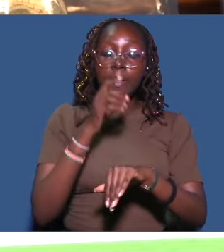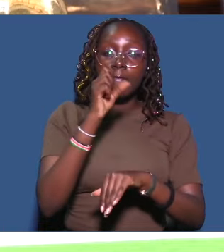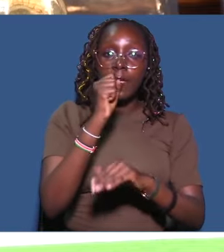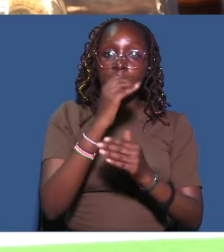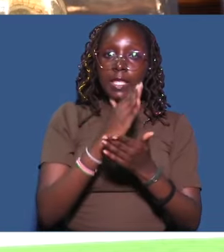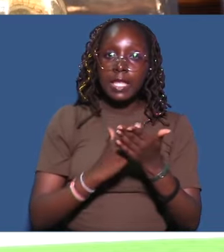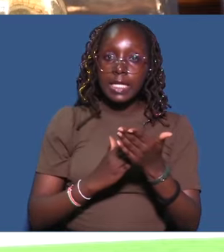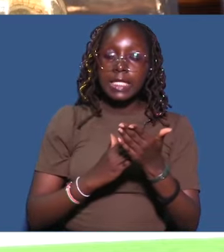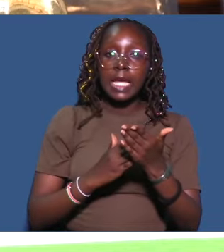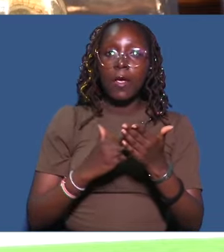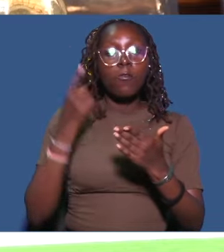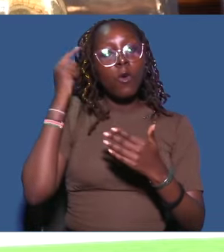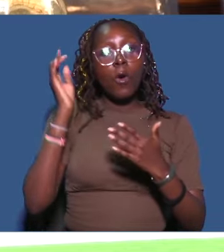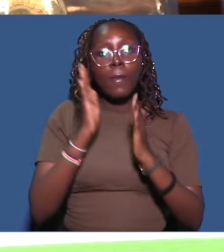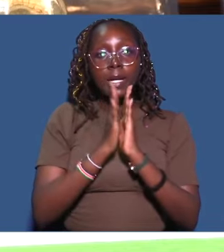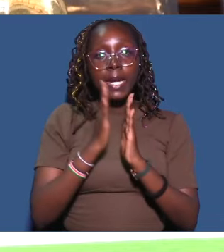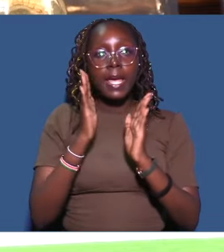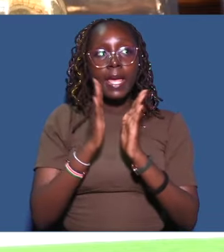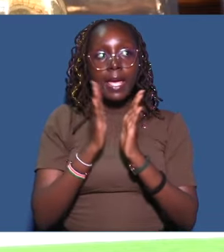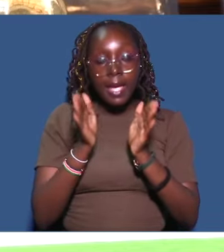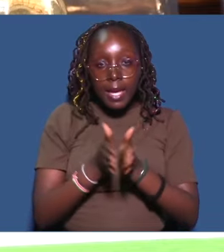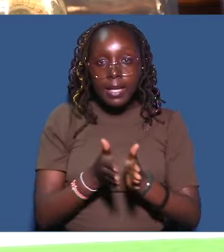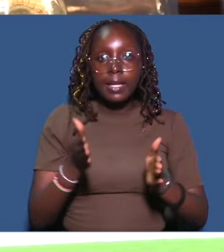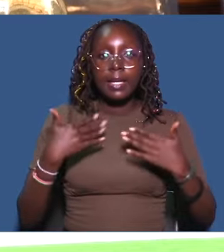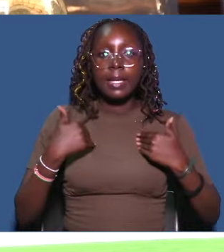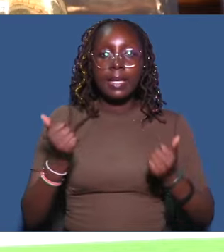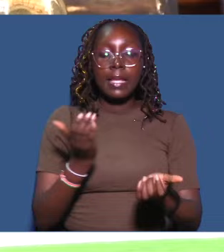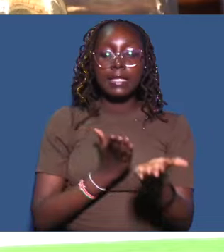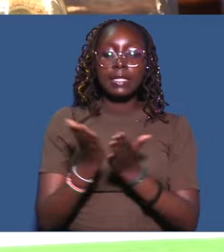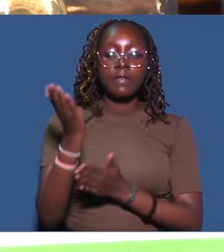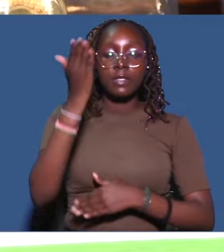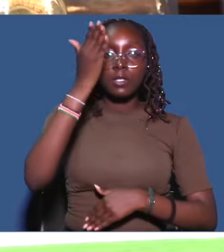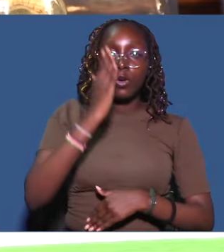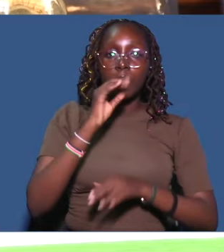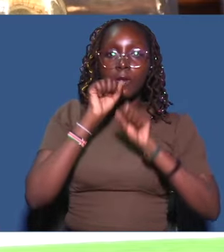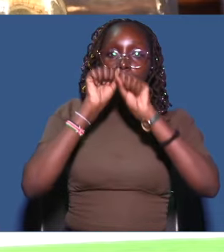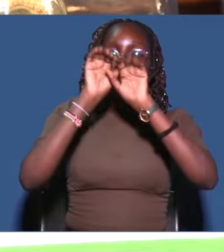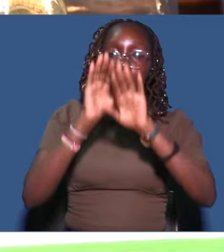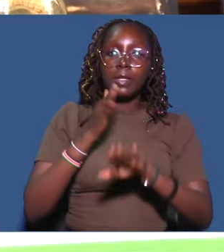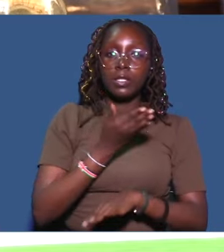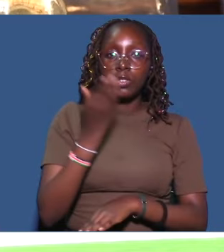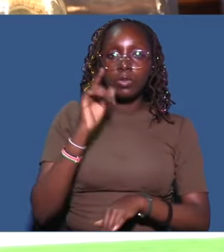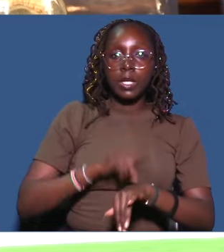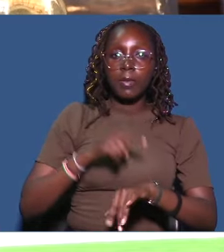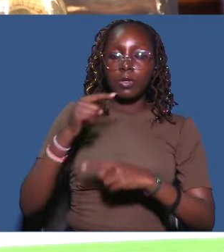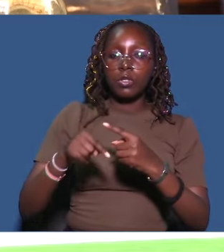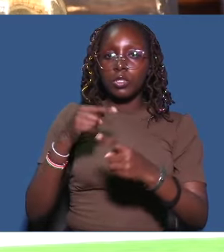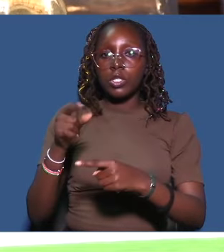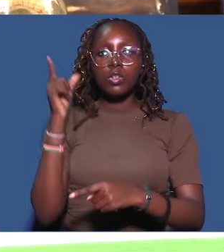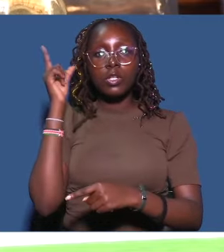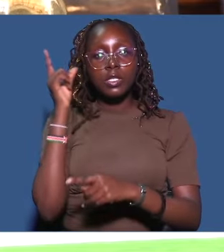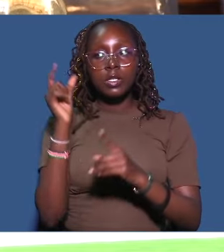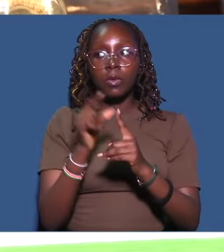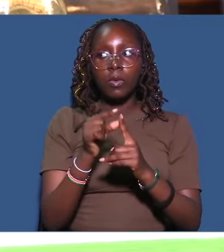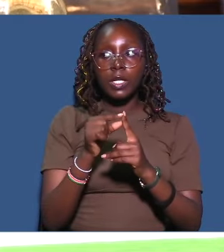healing and prayer service. May the Lord bless you as you keep on straining towards what's lying ahead. And remember,